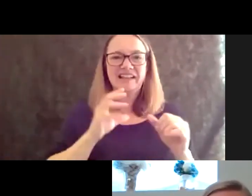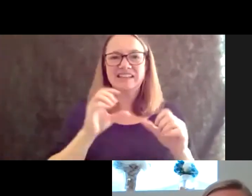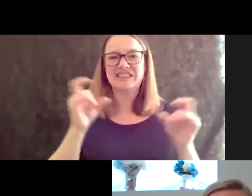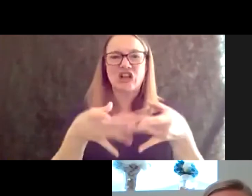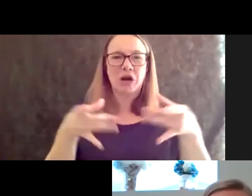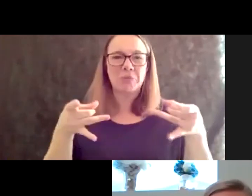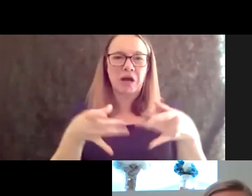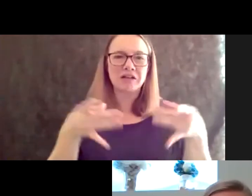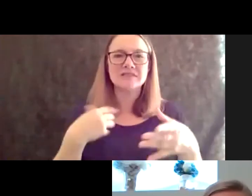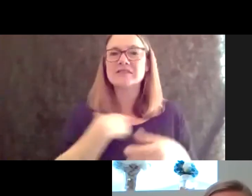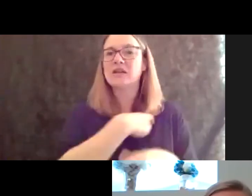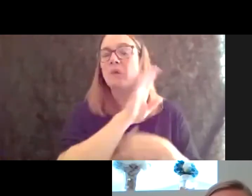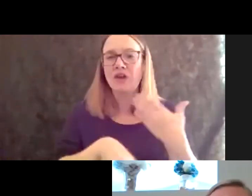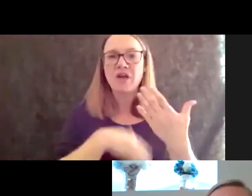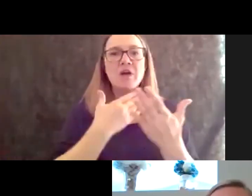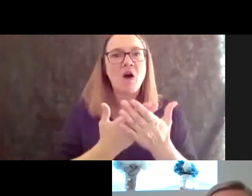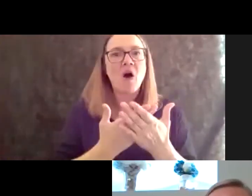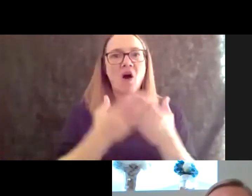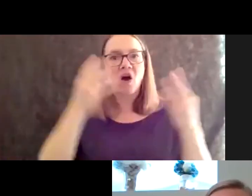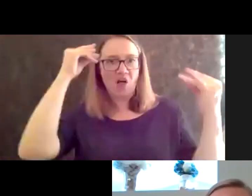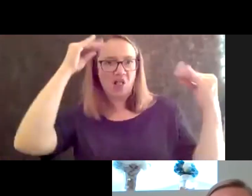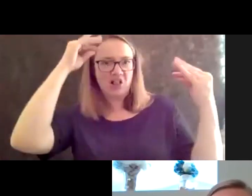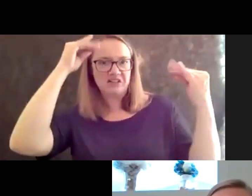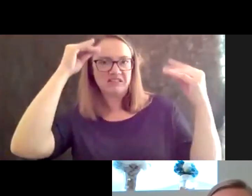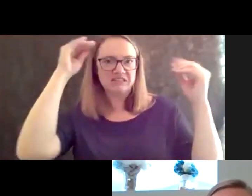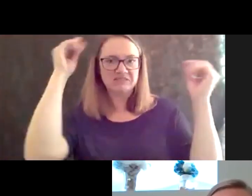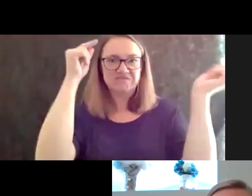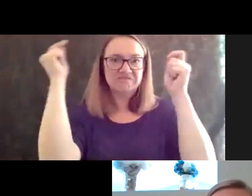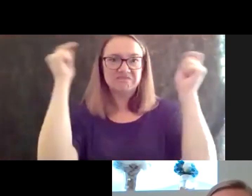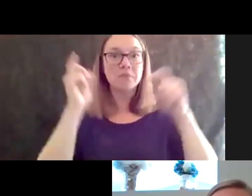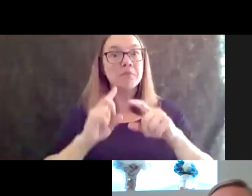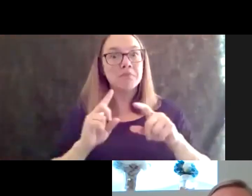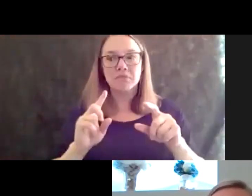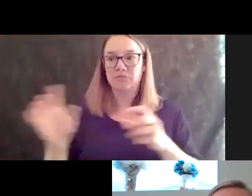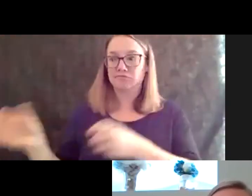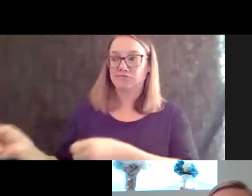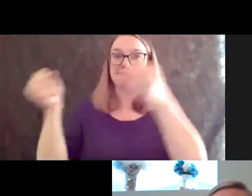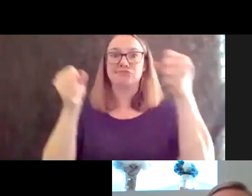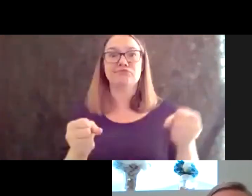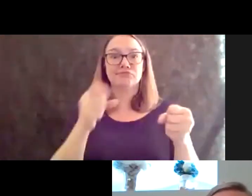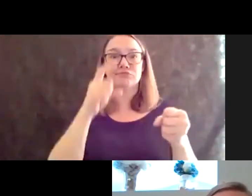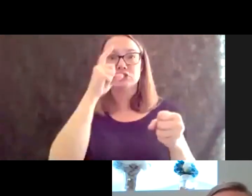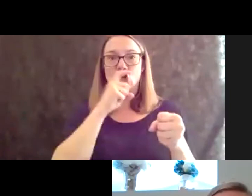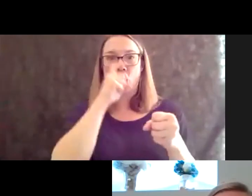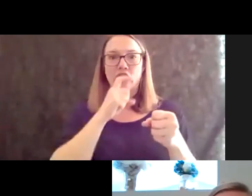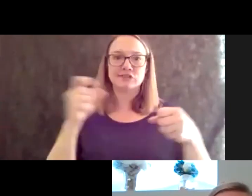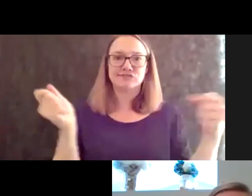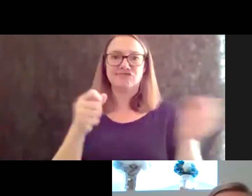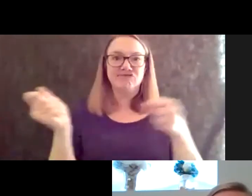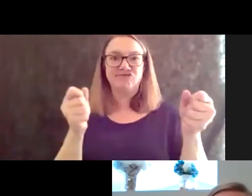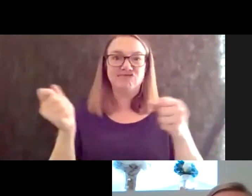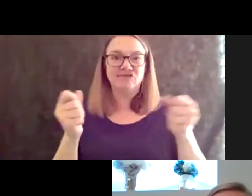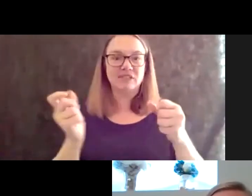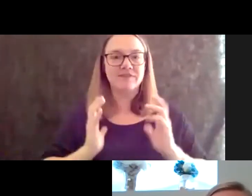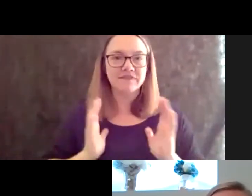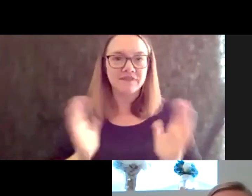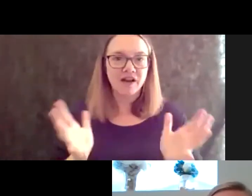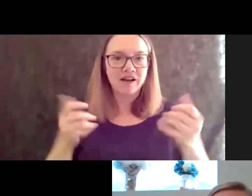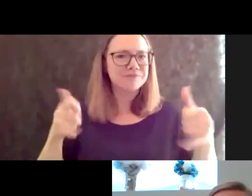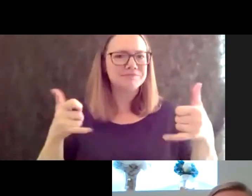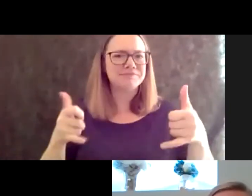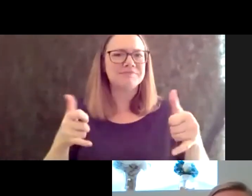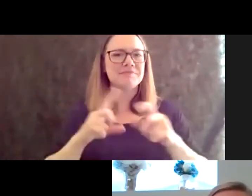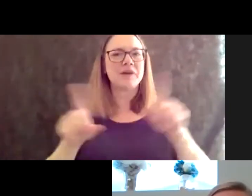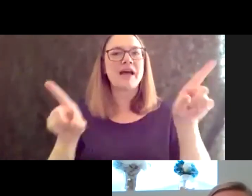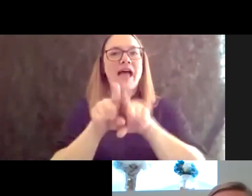those dialogues in our head anyways, so might as well fully do it. But I think for us as